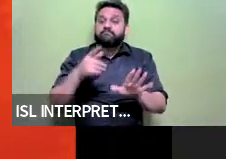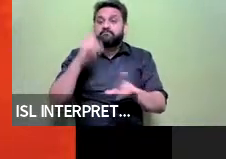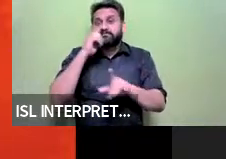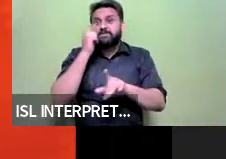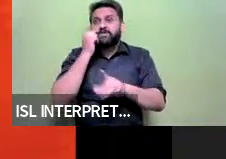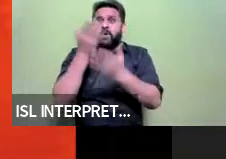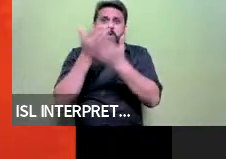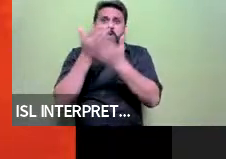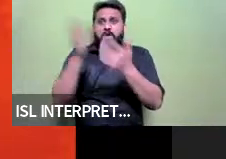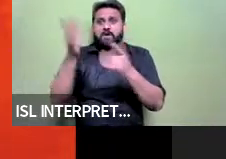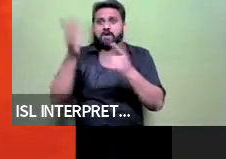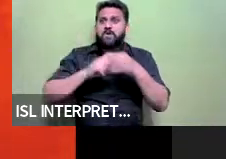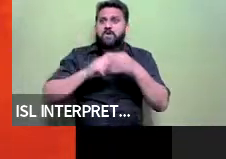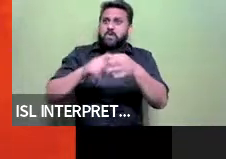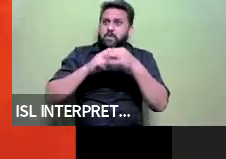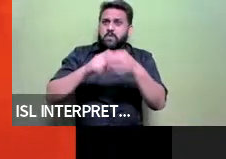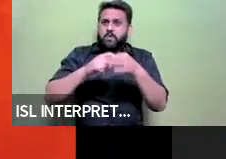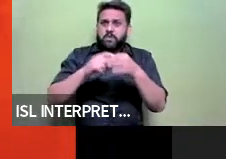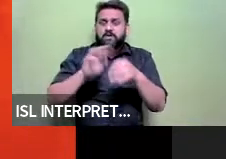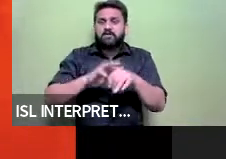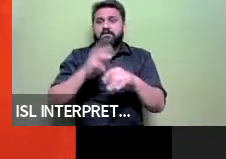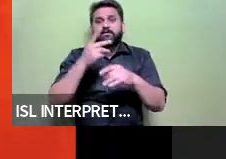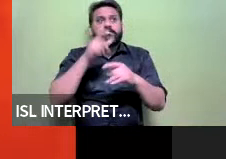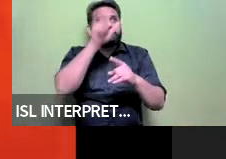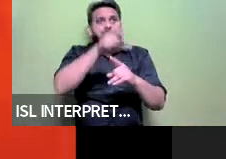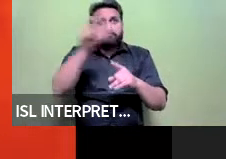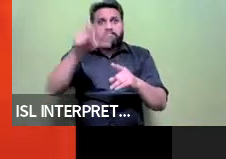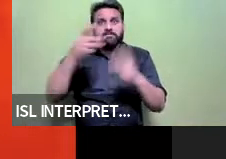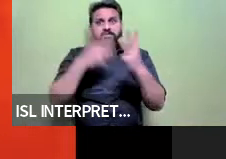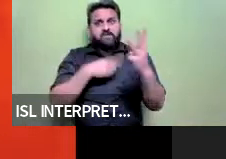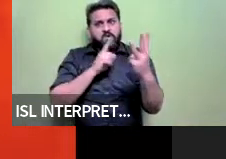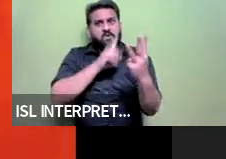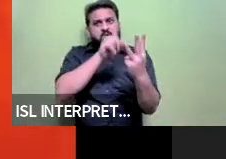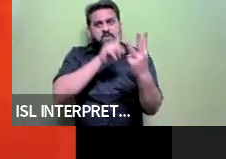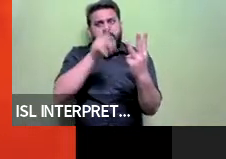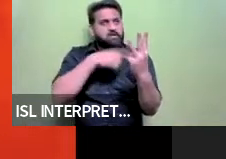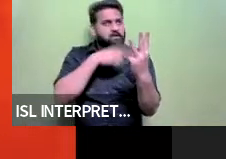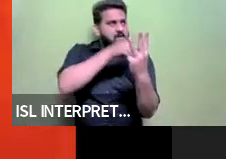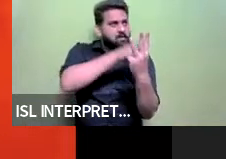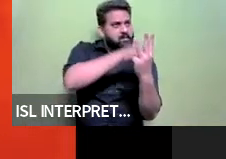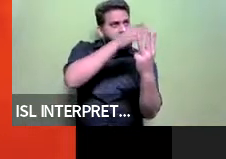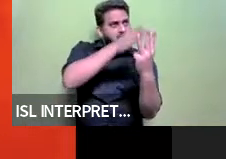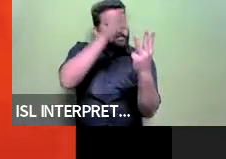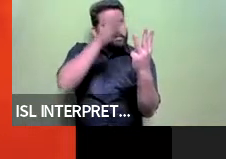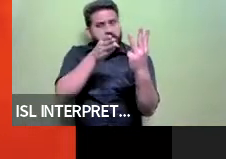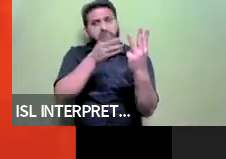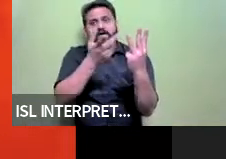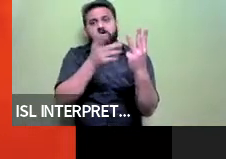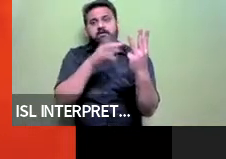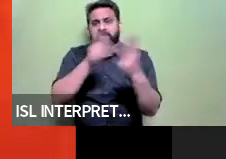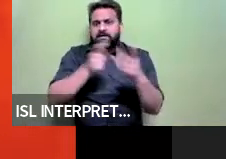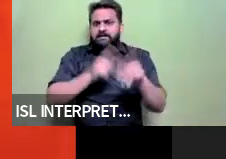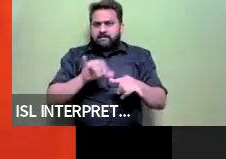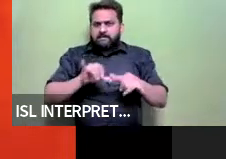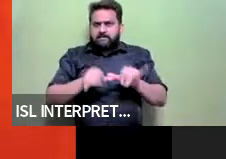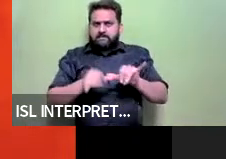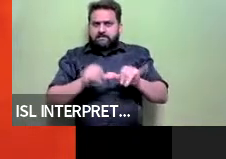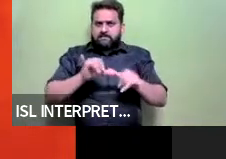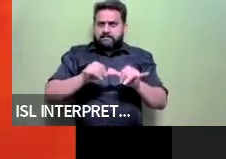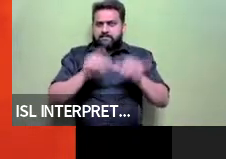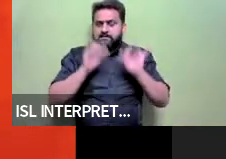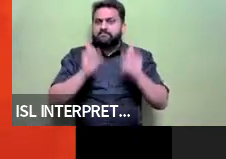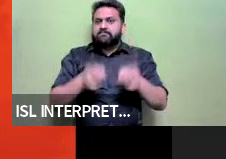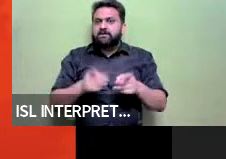will be asked the question by 3 arbitrators, left, right, center. So you have to manage the time. And this is what